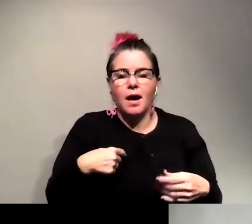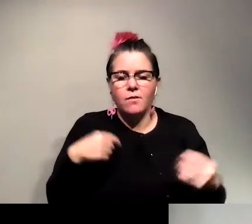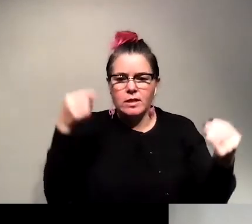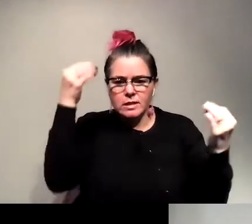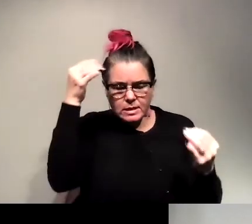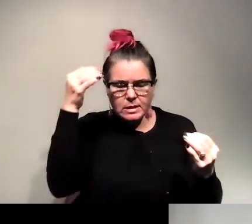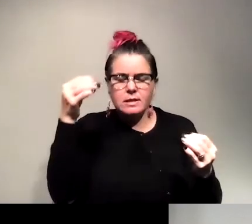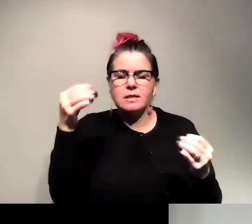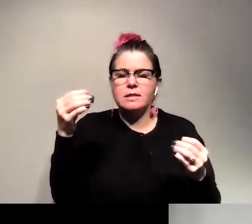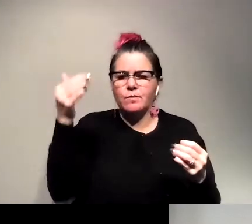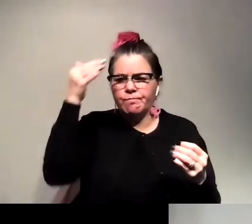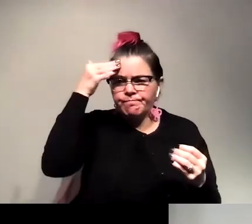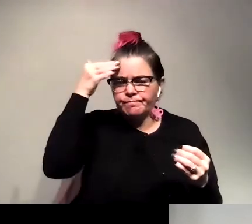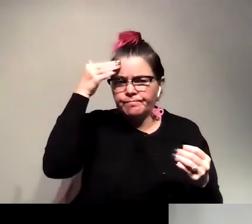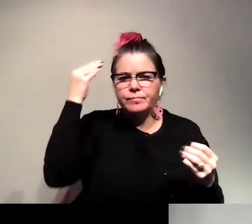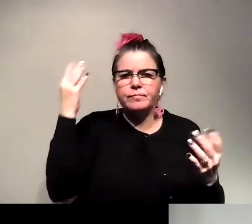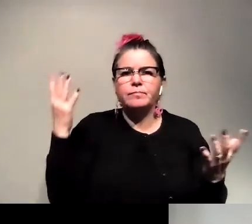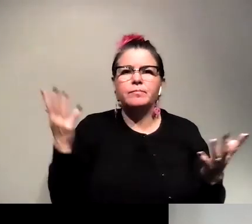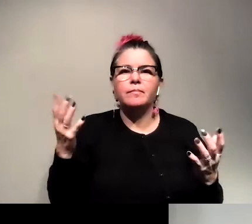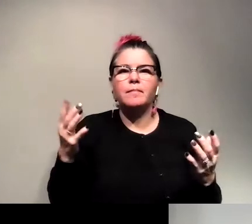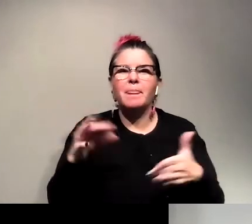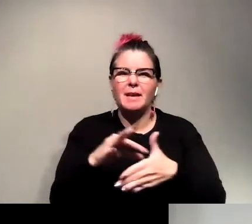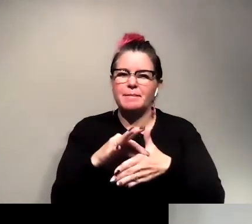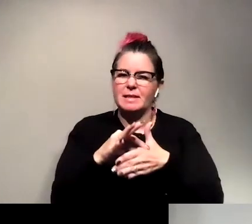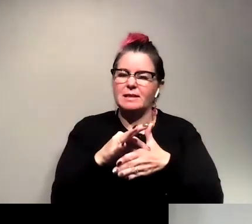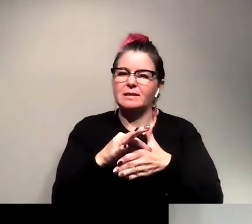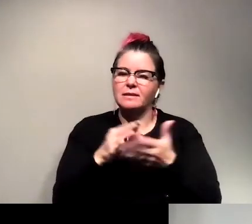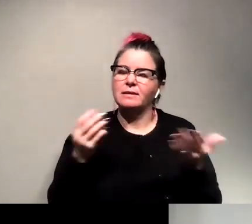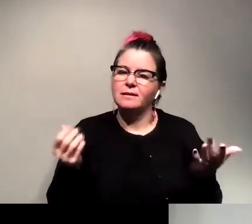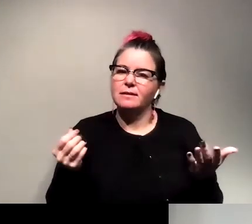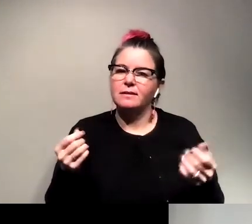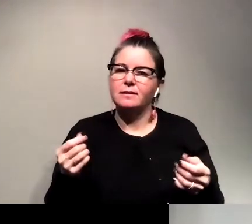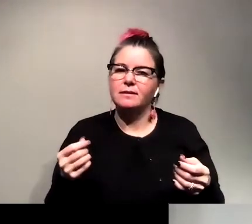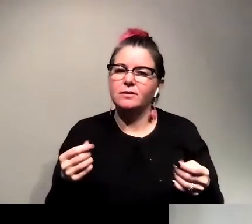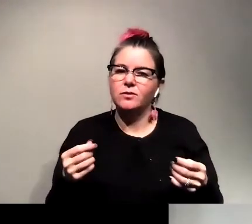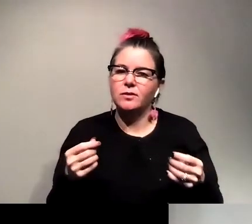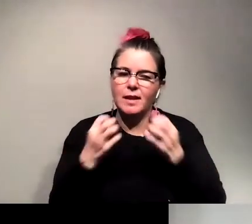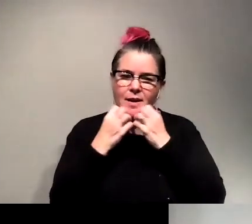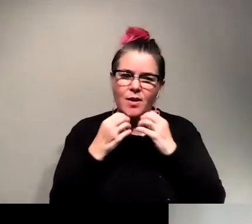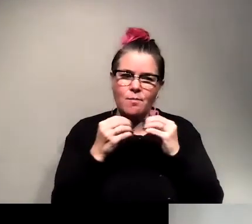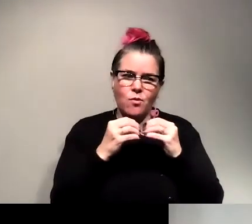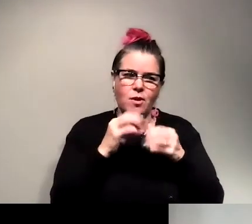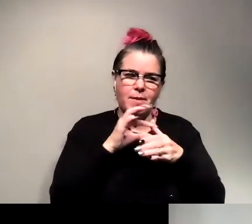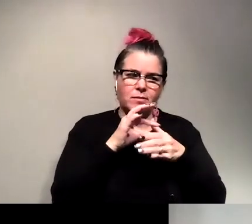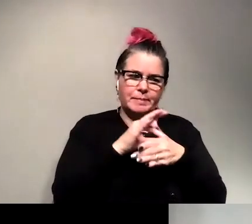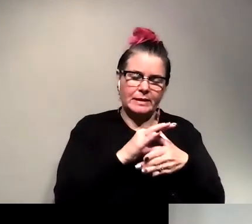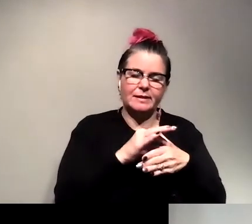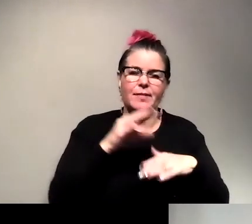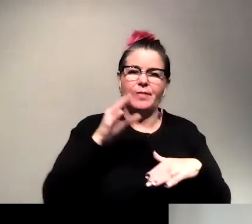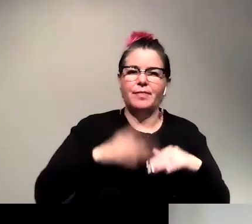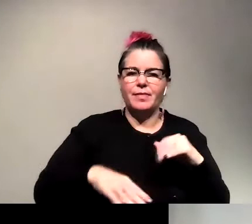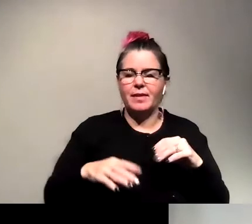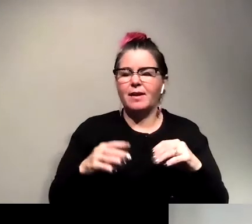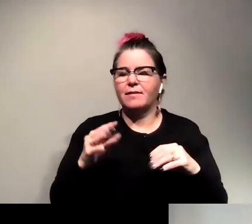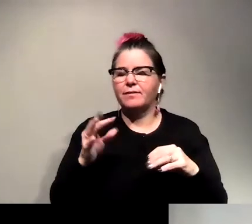about, are things like meats. I do care more about that than I do necessarily my